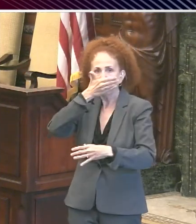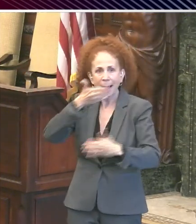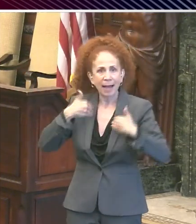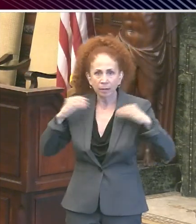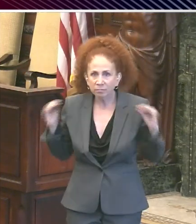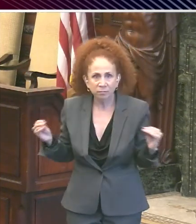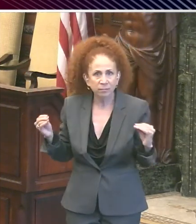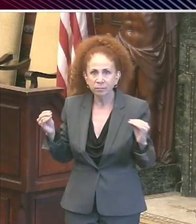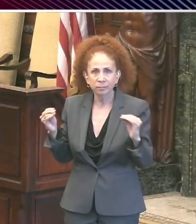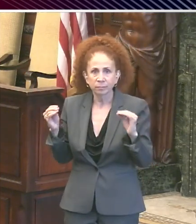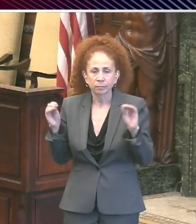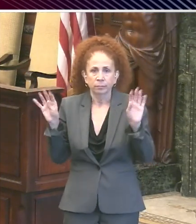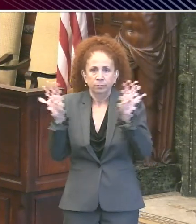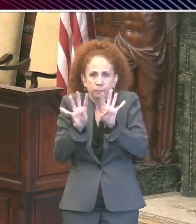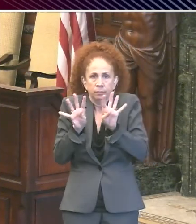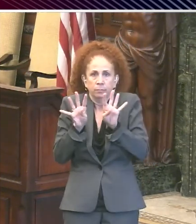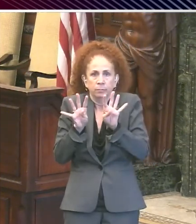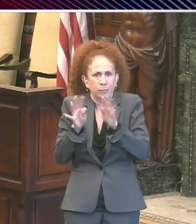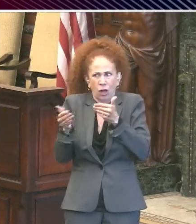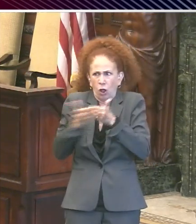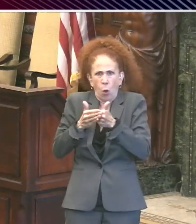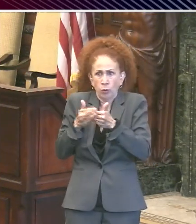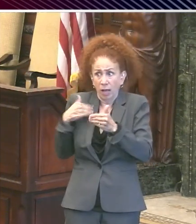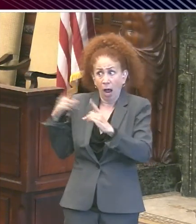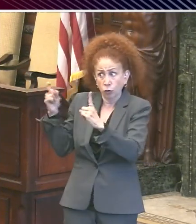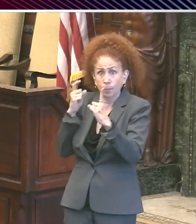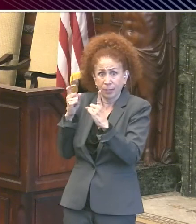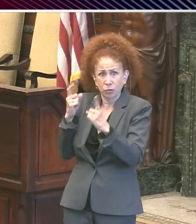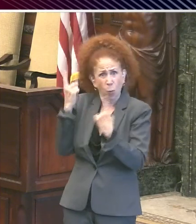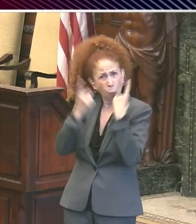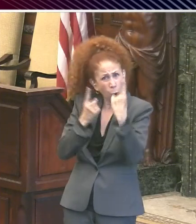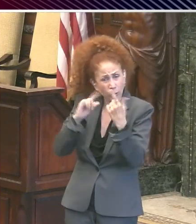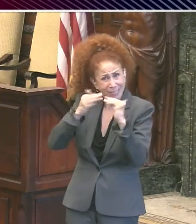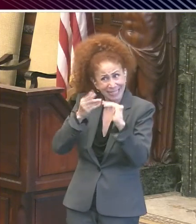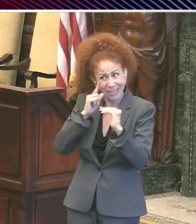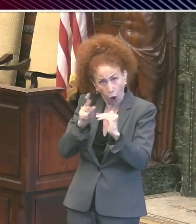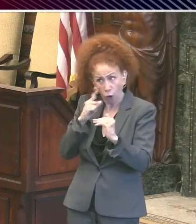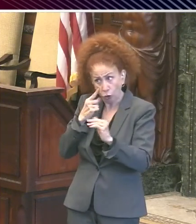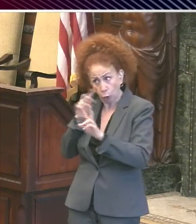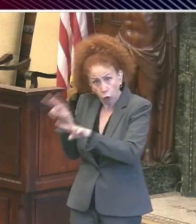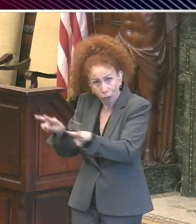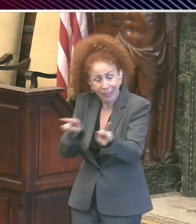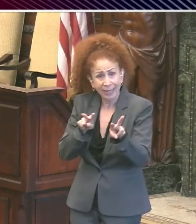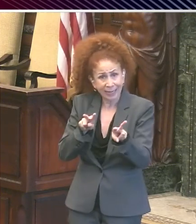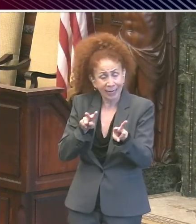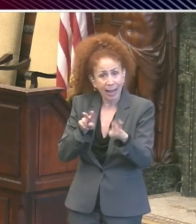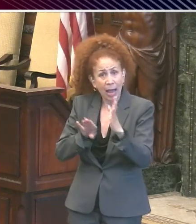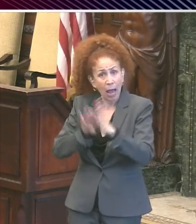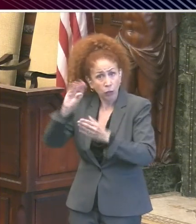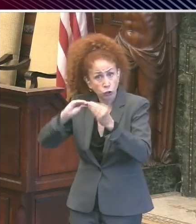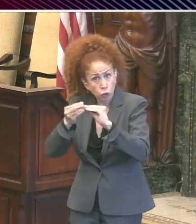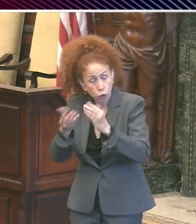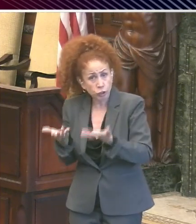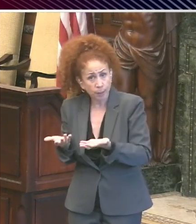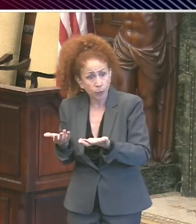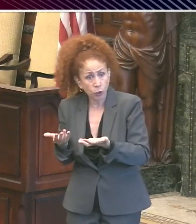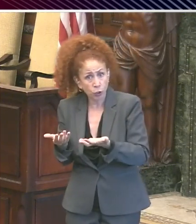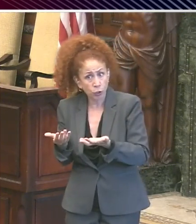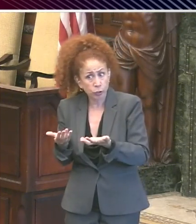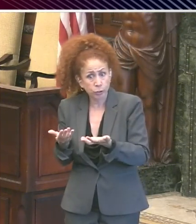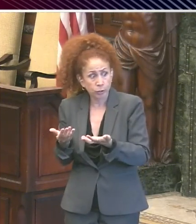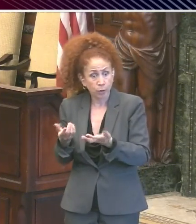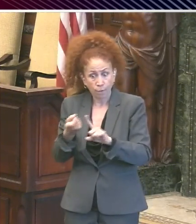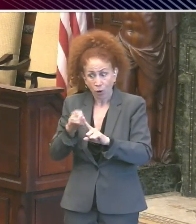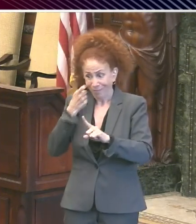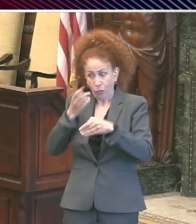were super close. I took a bunch of pictures. I'm wondering, is the city looking at surge as looking at the